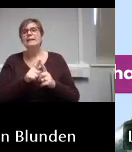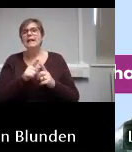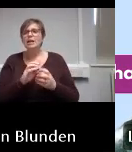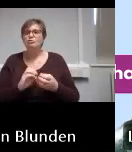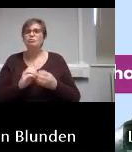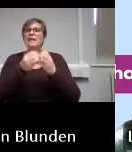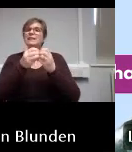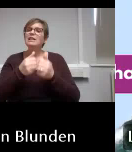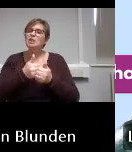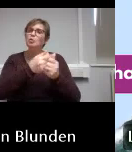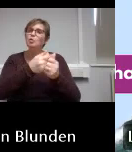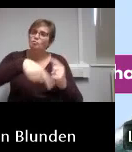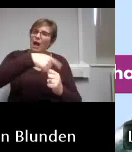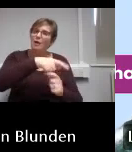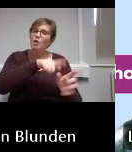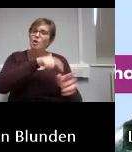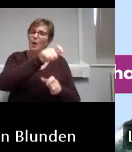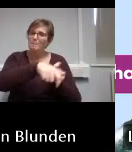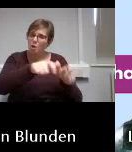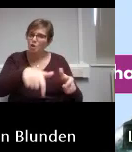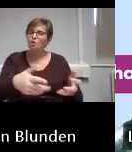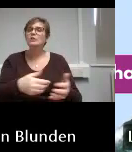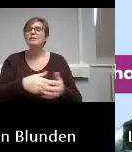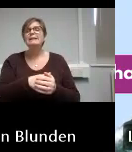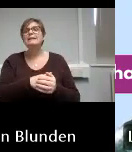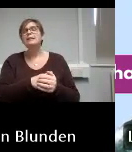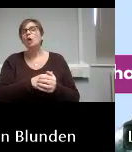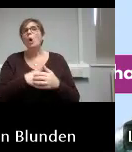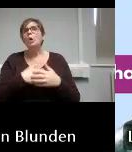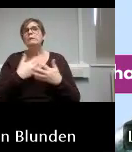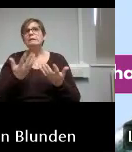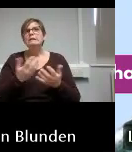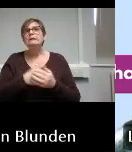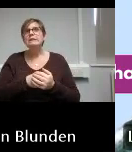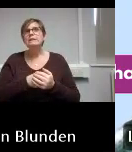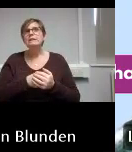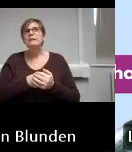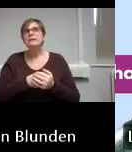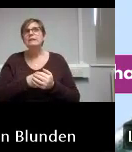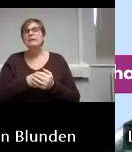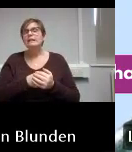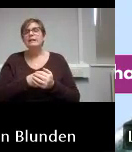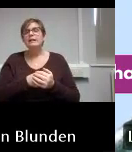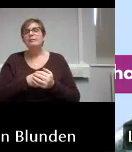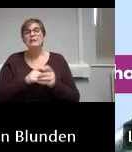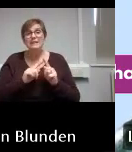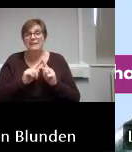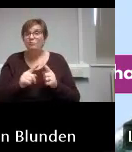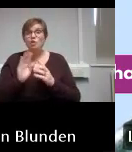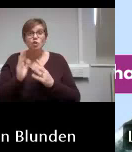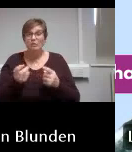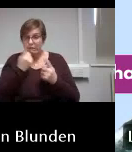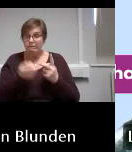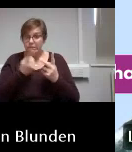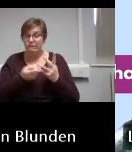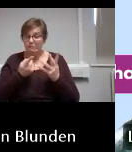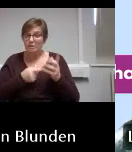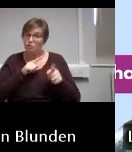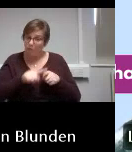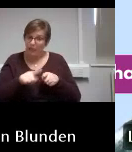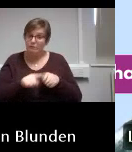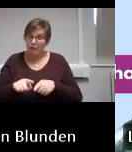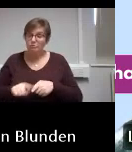support around the young person, and so having gone through those different services, I'm sure there will